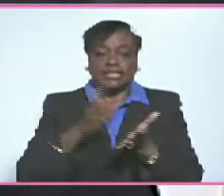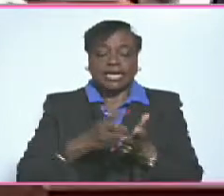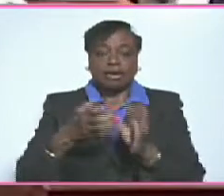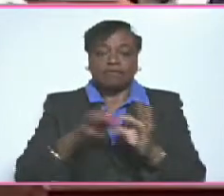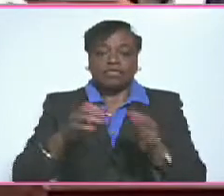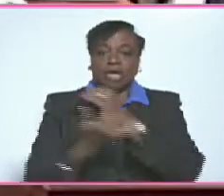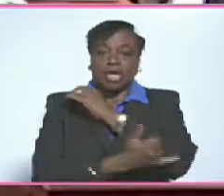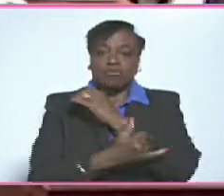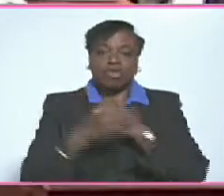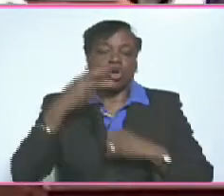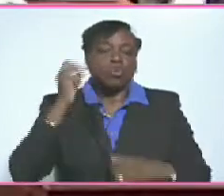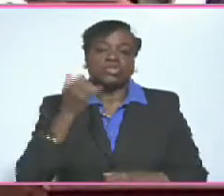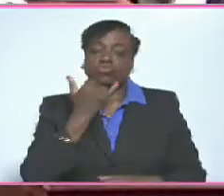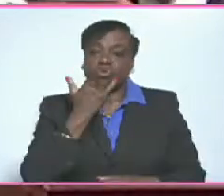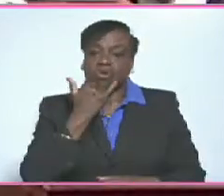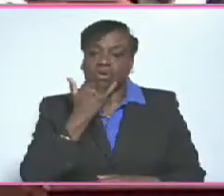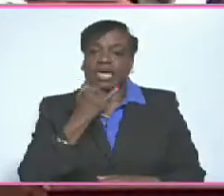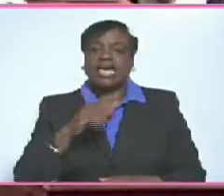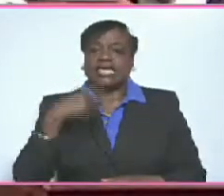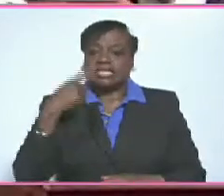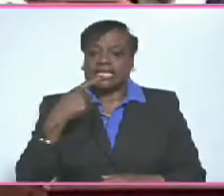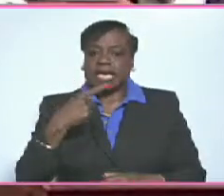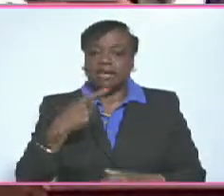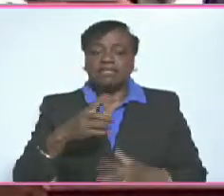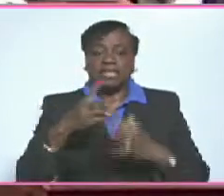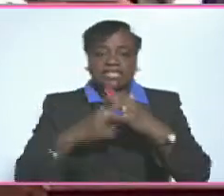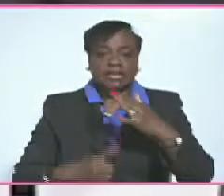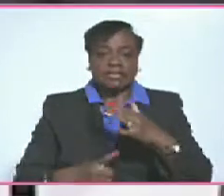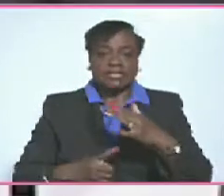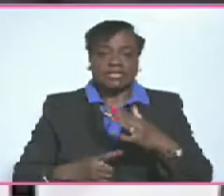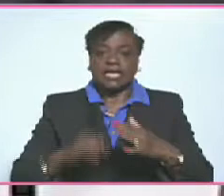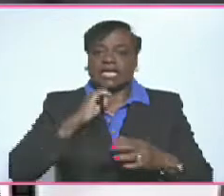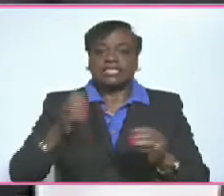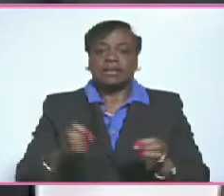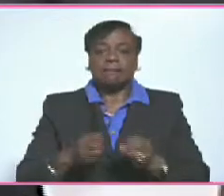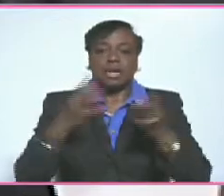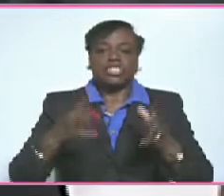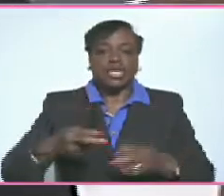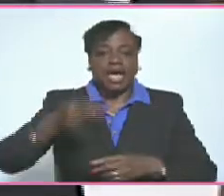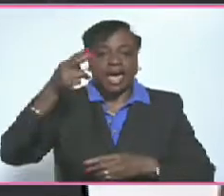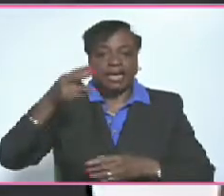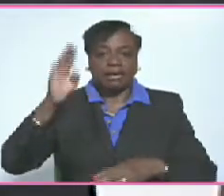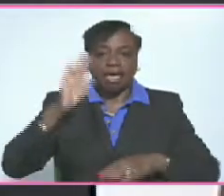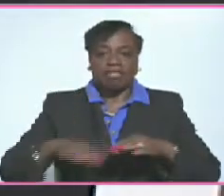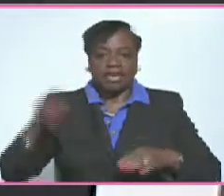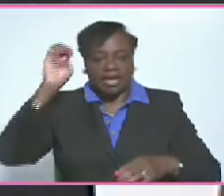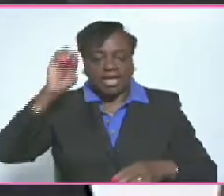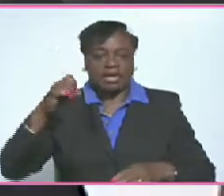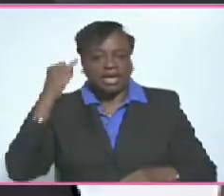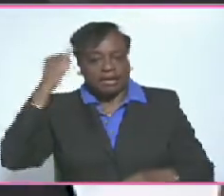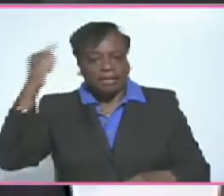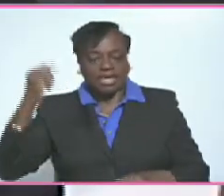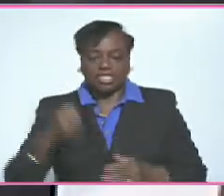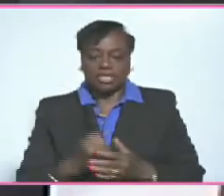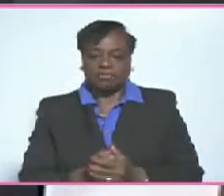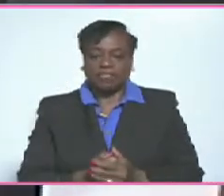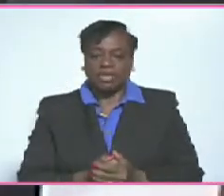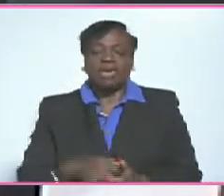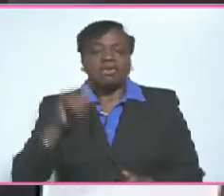wrong. He said in actuality, the deficit of the country is much higher than he could have imagined. As of yesterday,